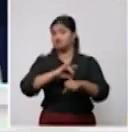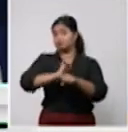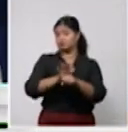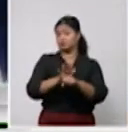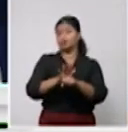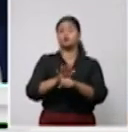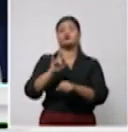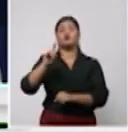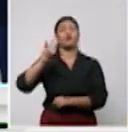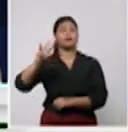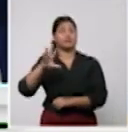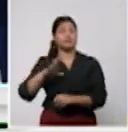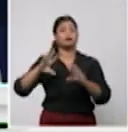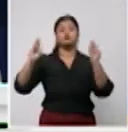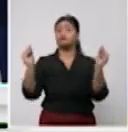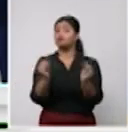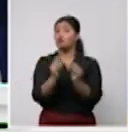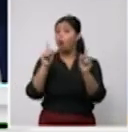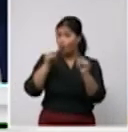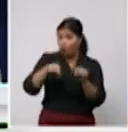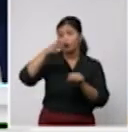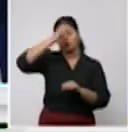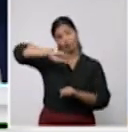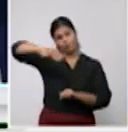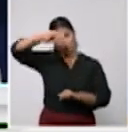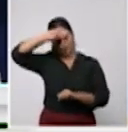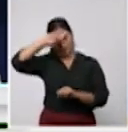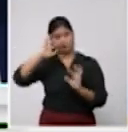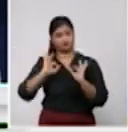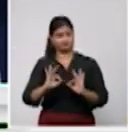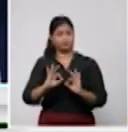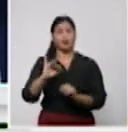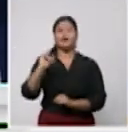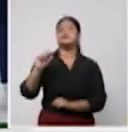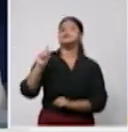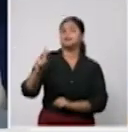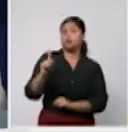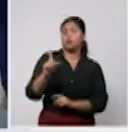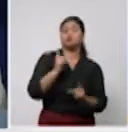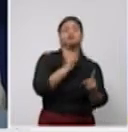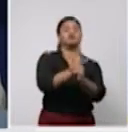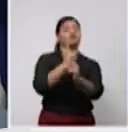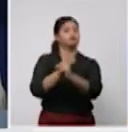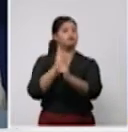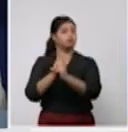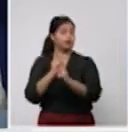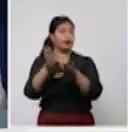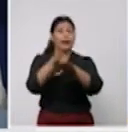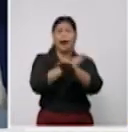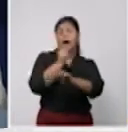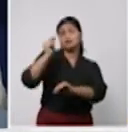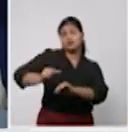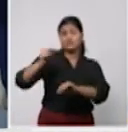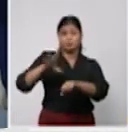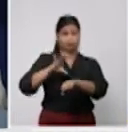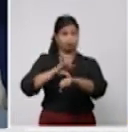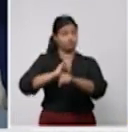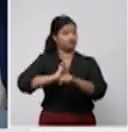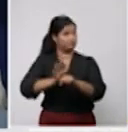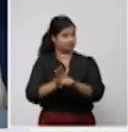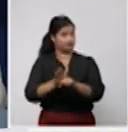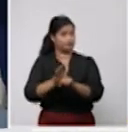Municipality. Of the 93 positive cases diagnosed yesterday, all are